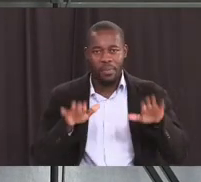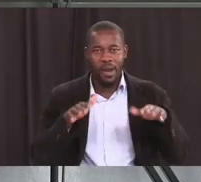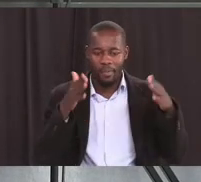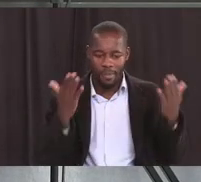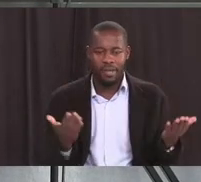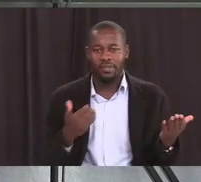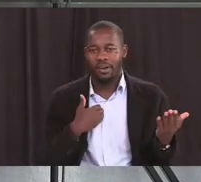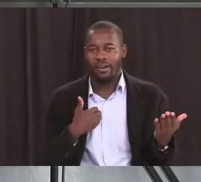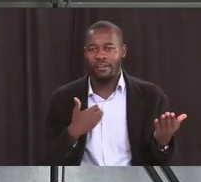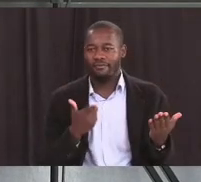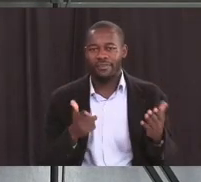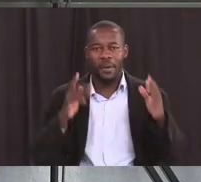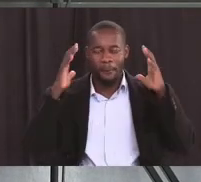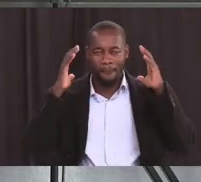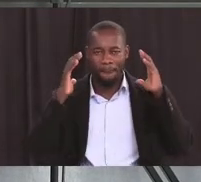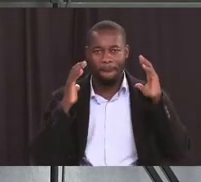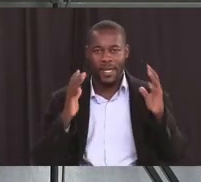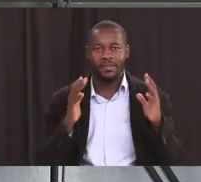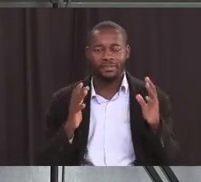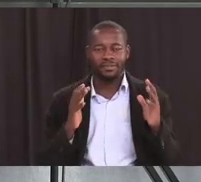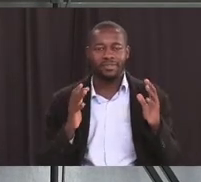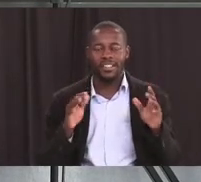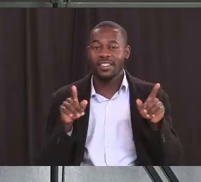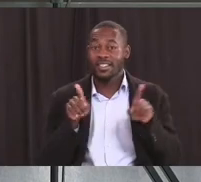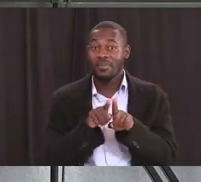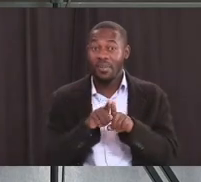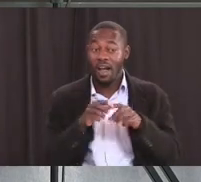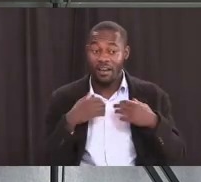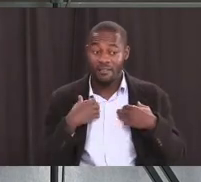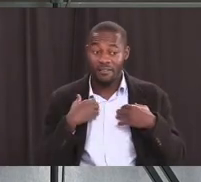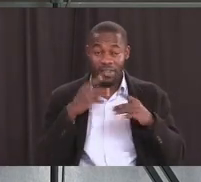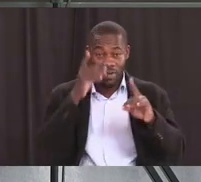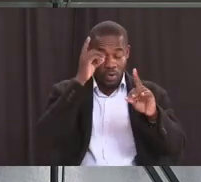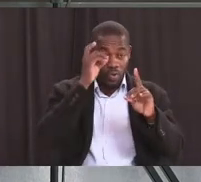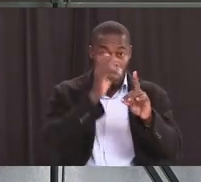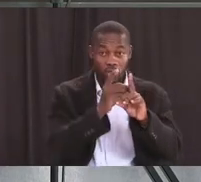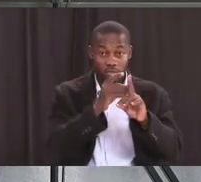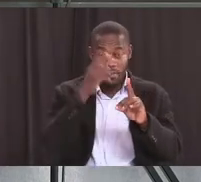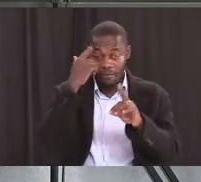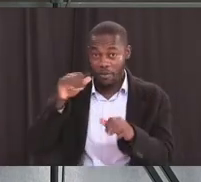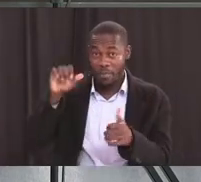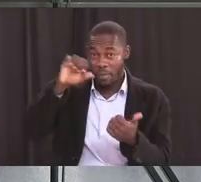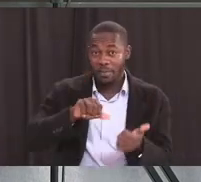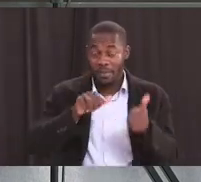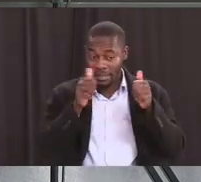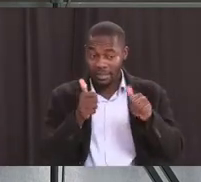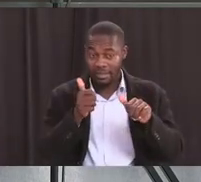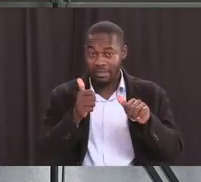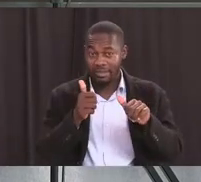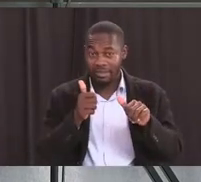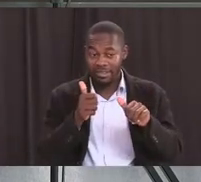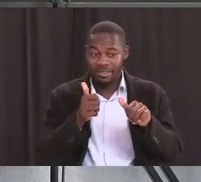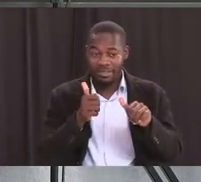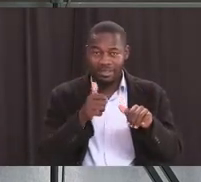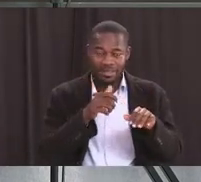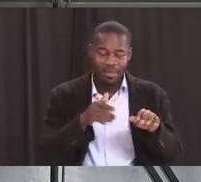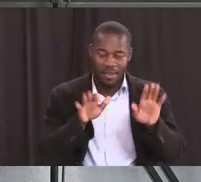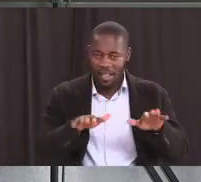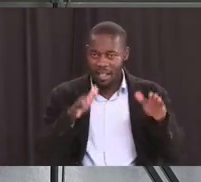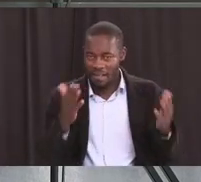choma. And we will be signing up both for baptism and nyama choma on our church website.